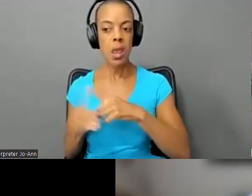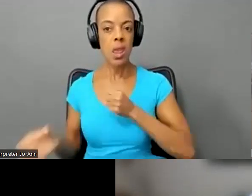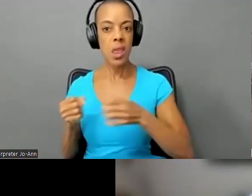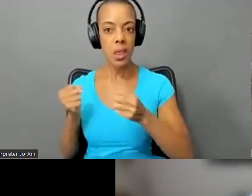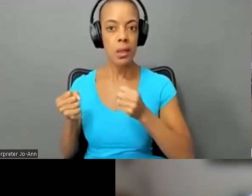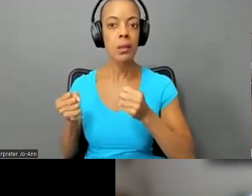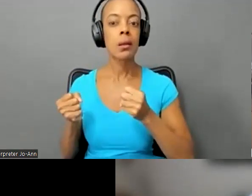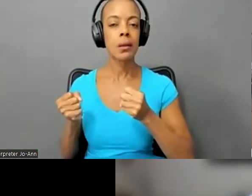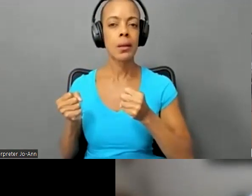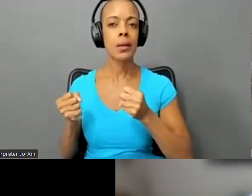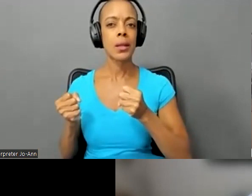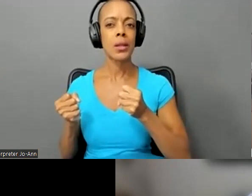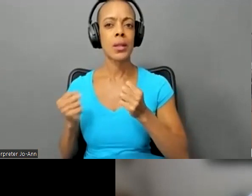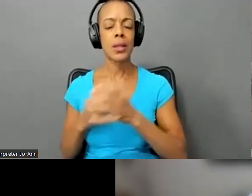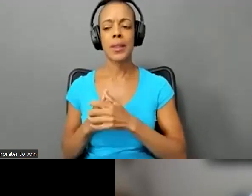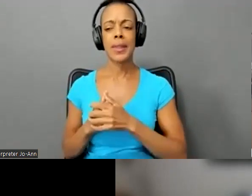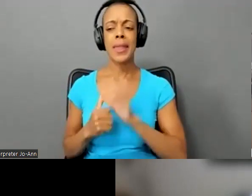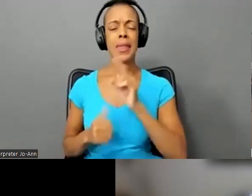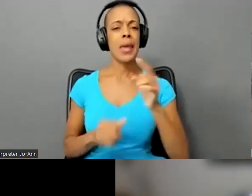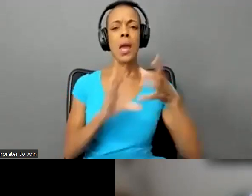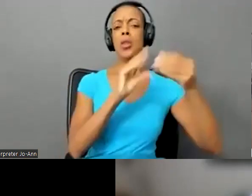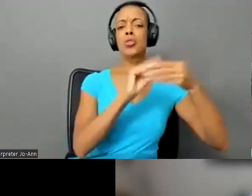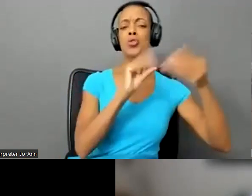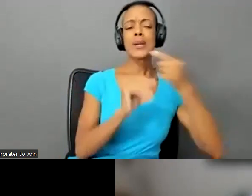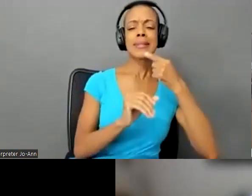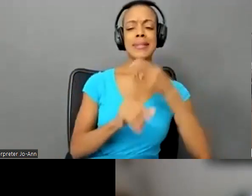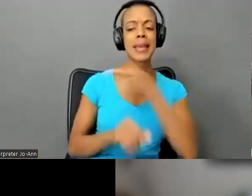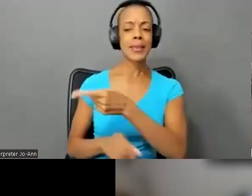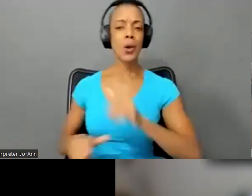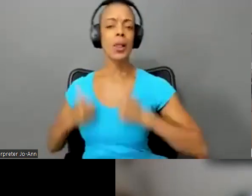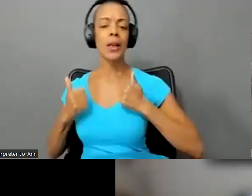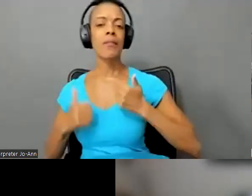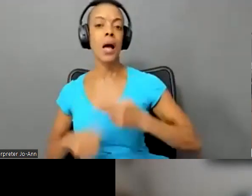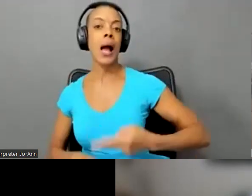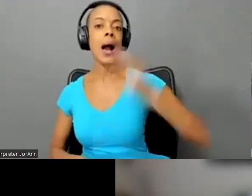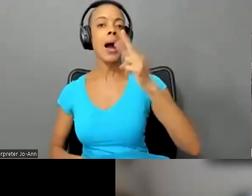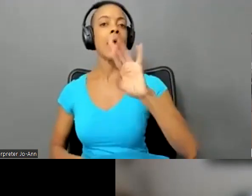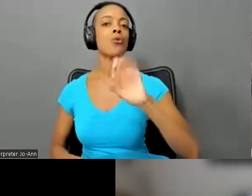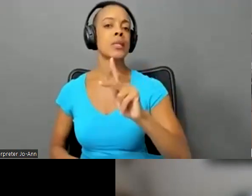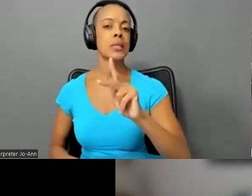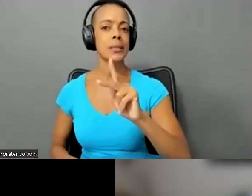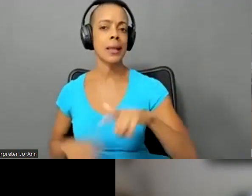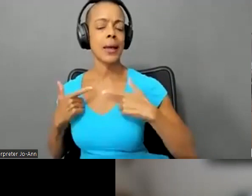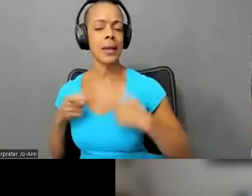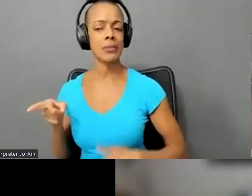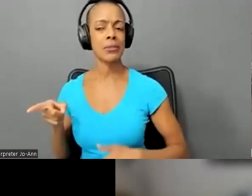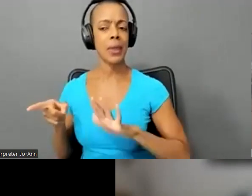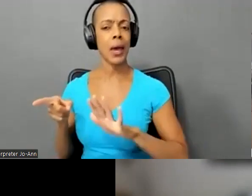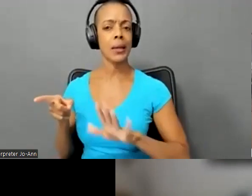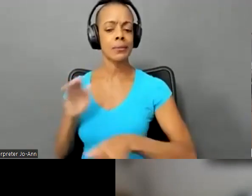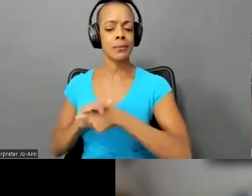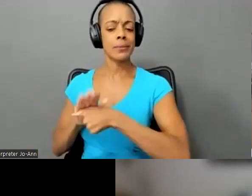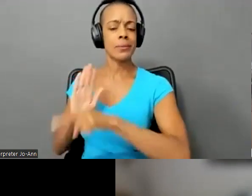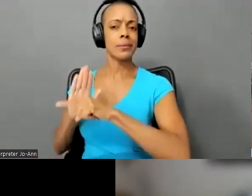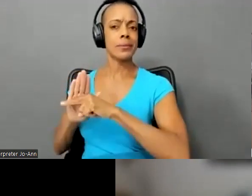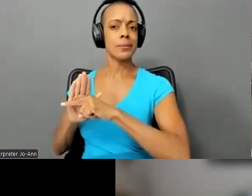lifestyle. They're leading a high-risk lifestyle. We don't talk about it in that way, though, when you're seeing